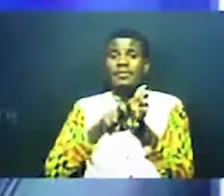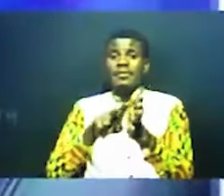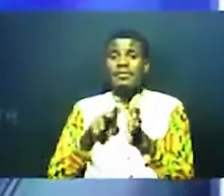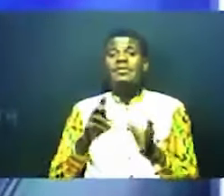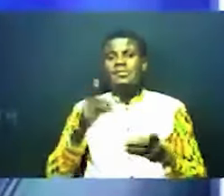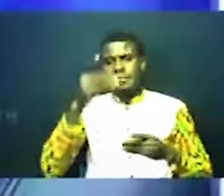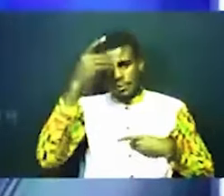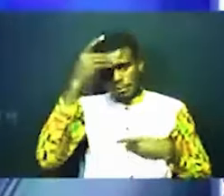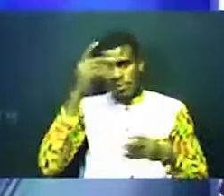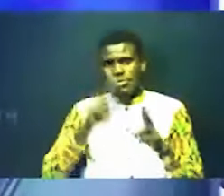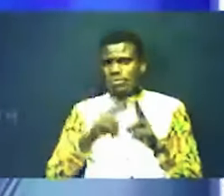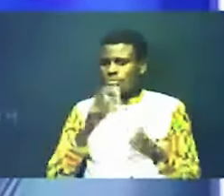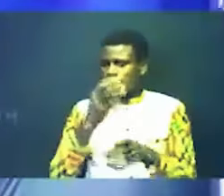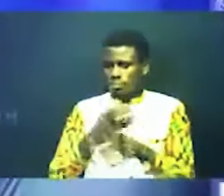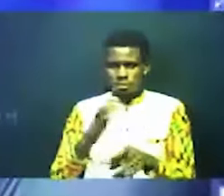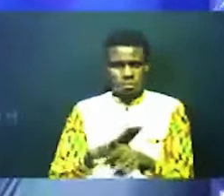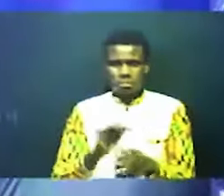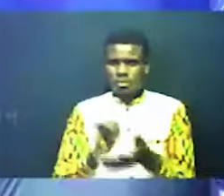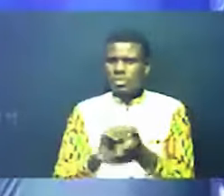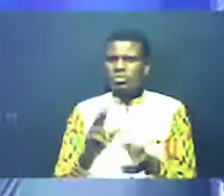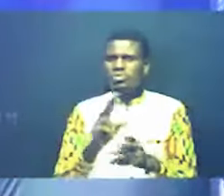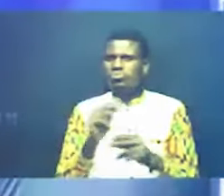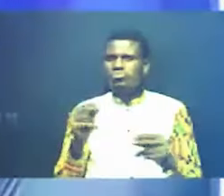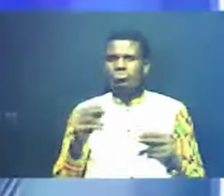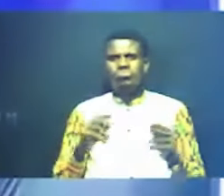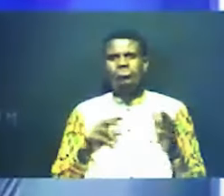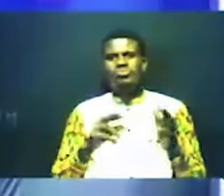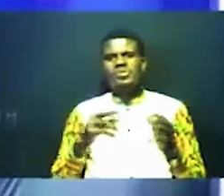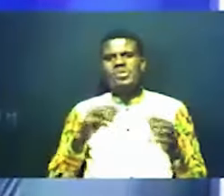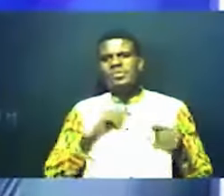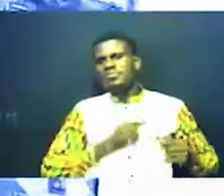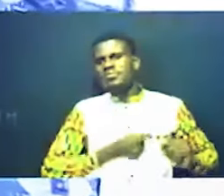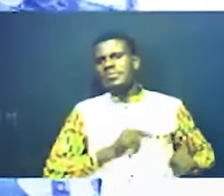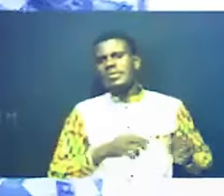That no bitter root grows up within your heart.